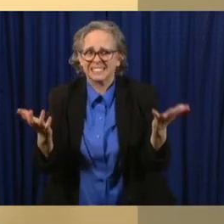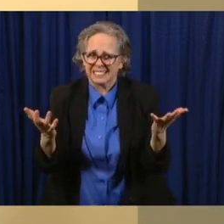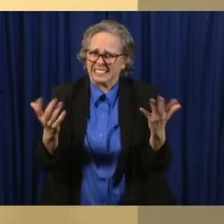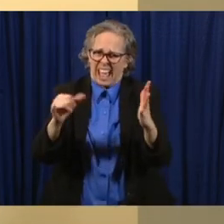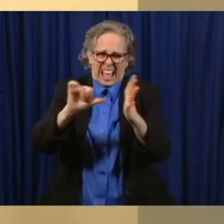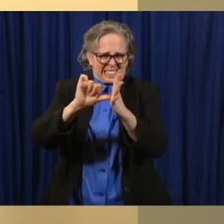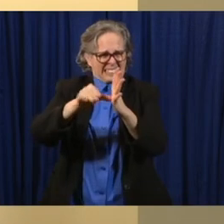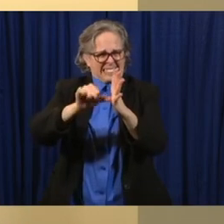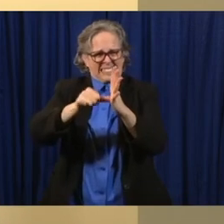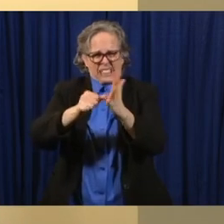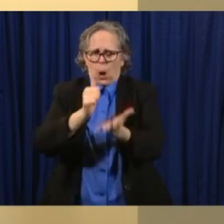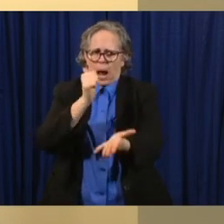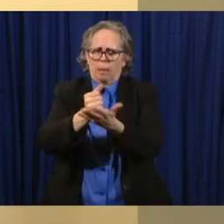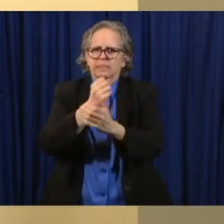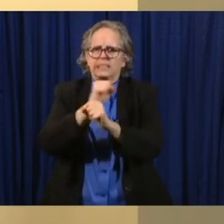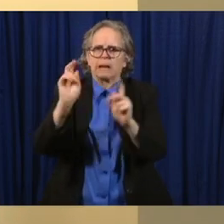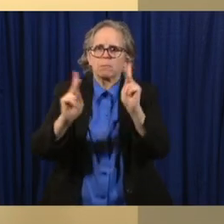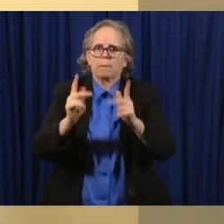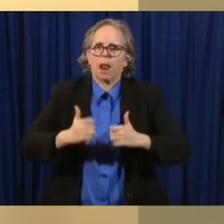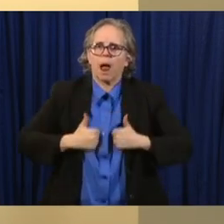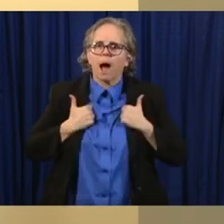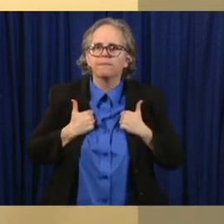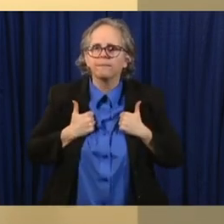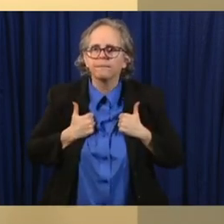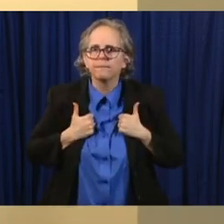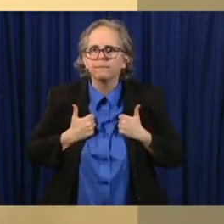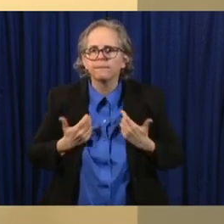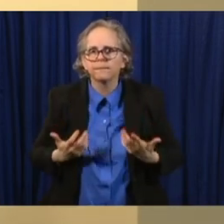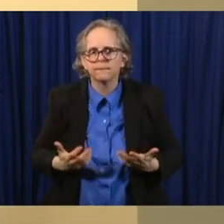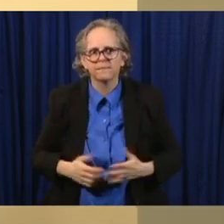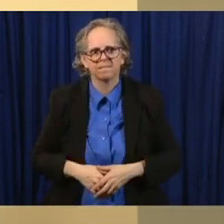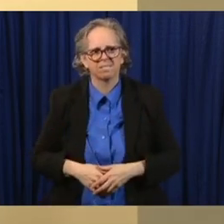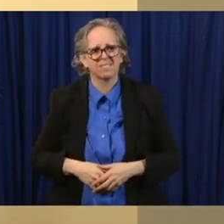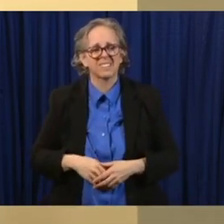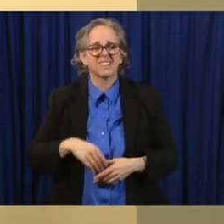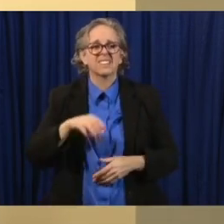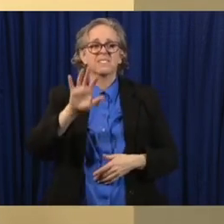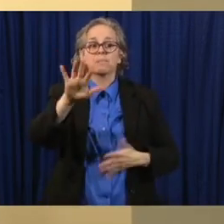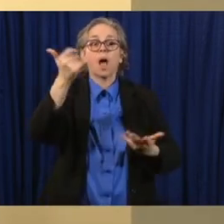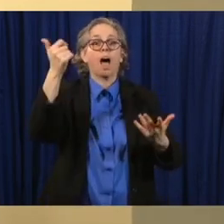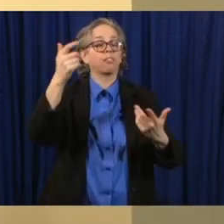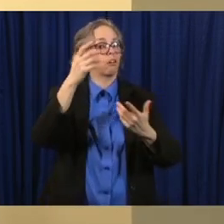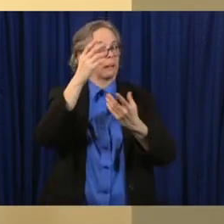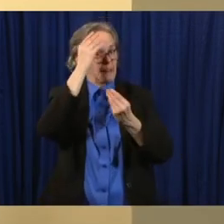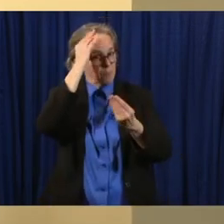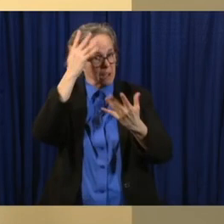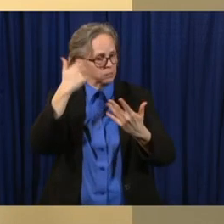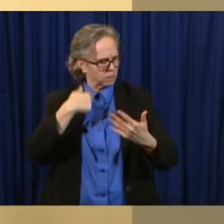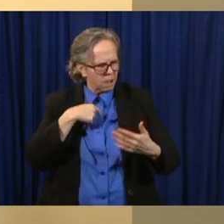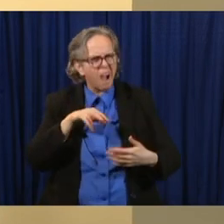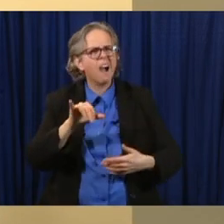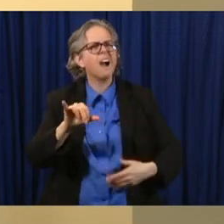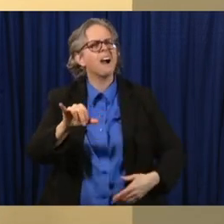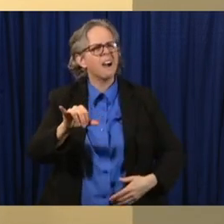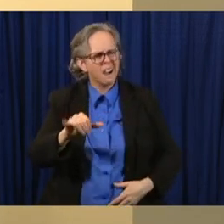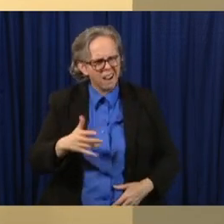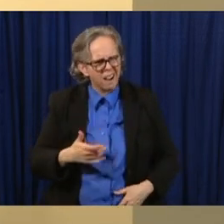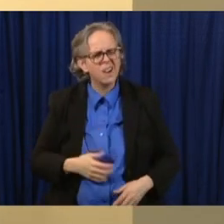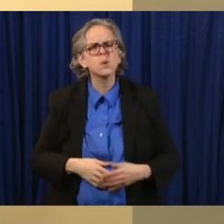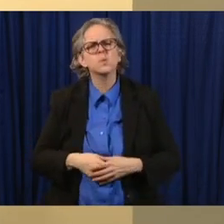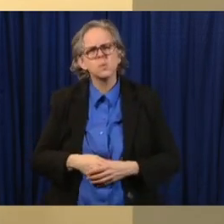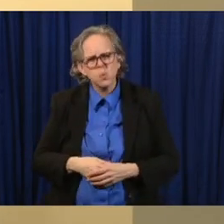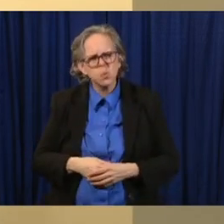from us. Other interesting data we found is that there's a significant amount of morbidity